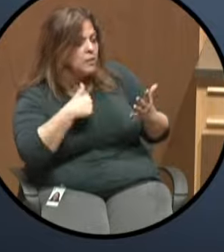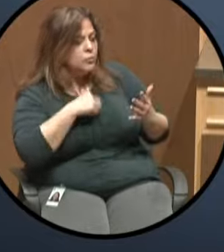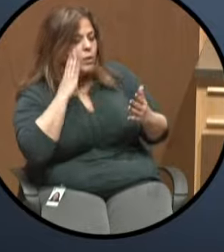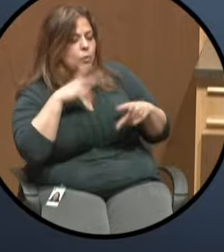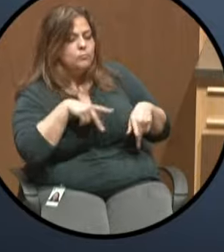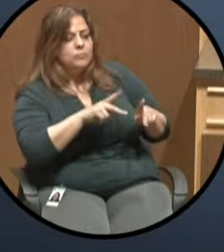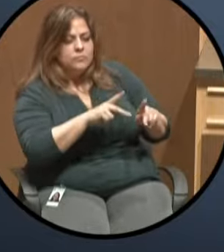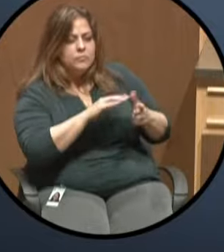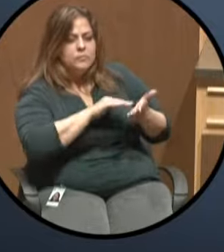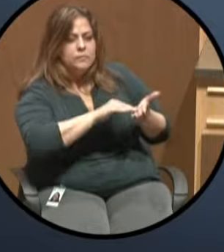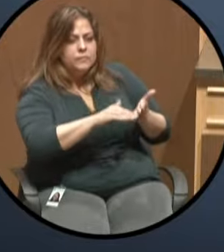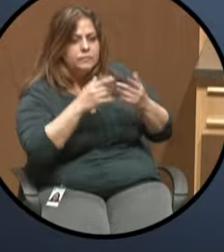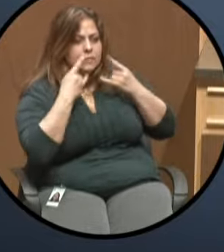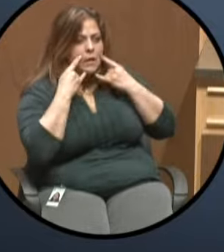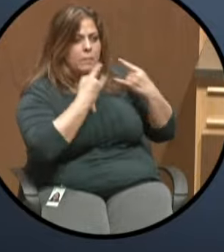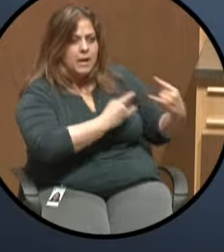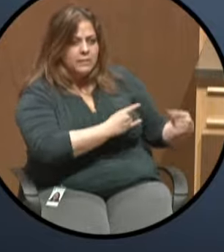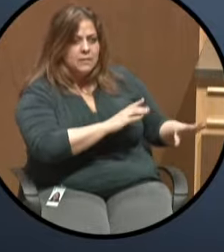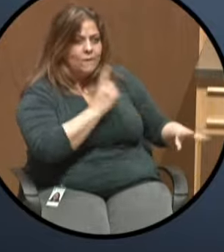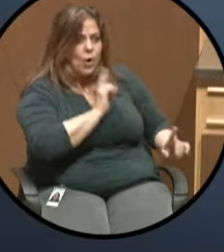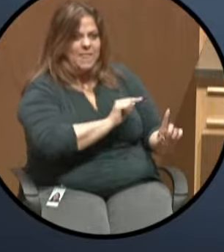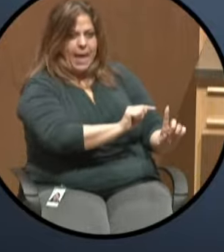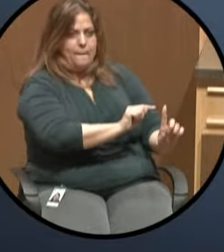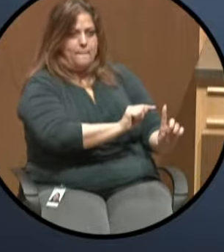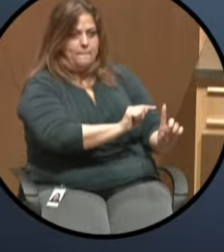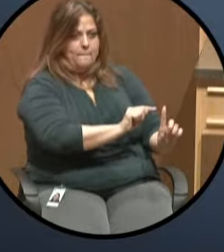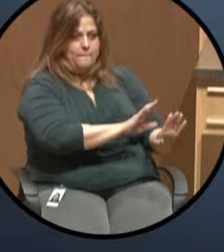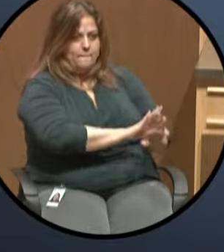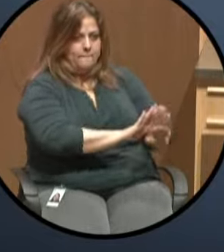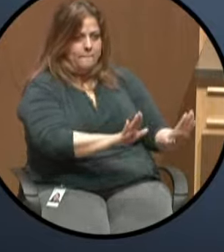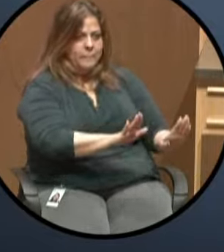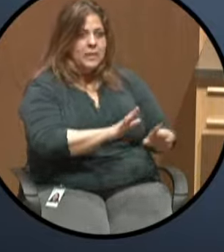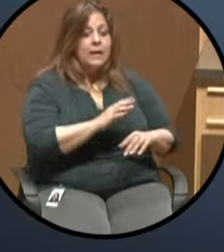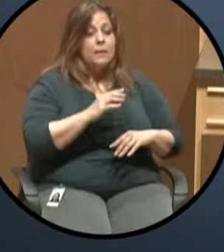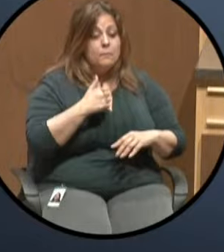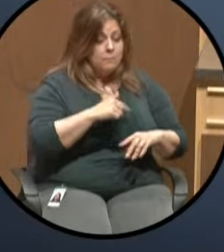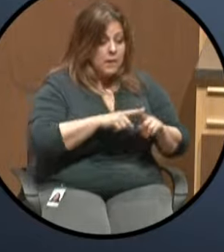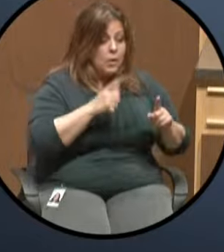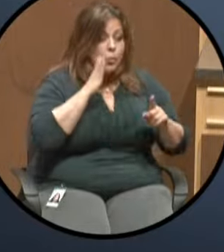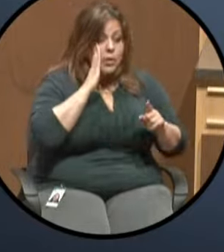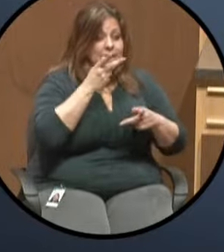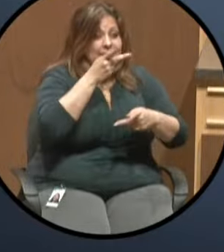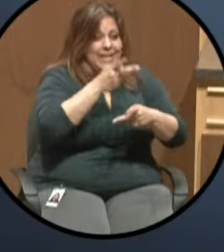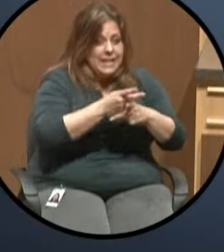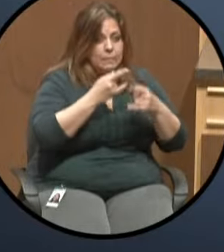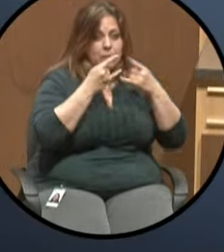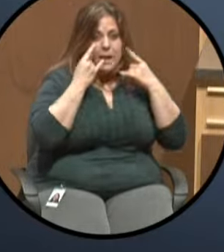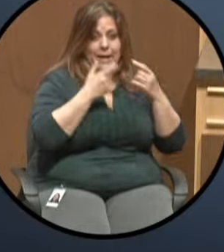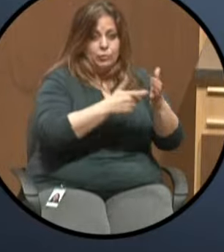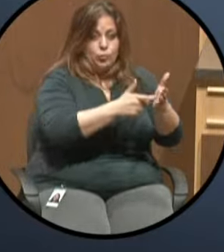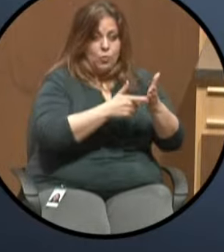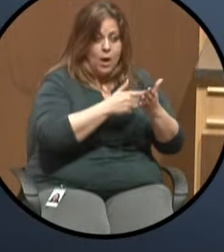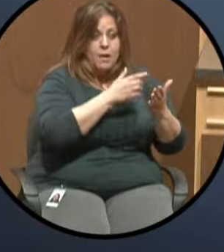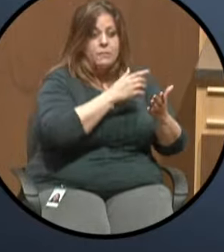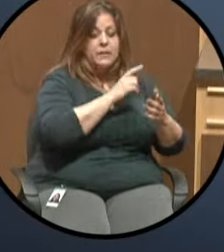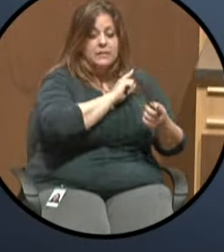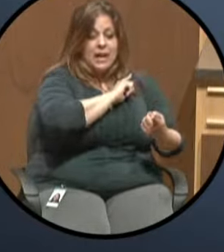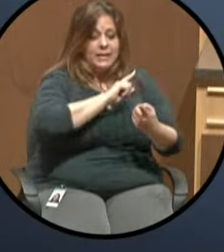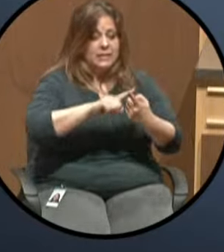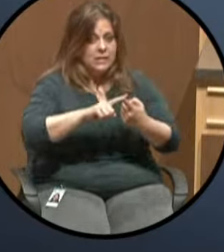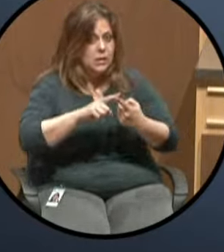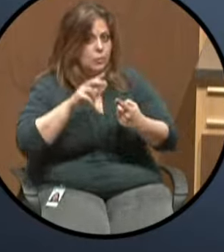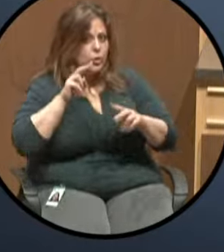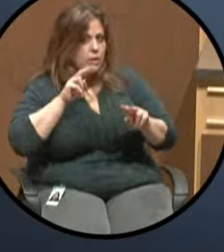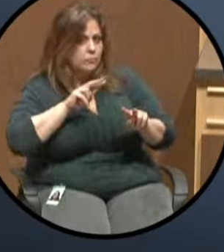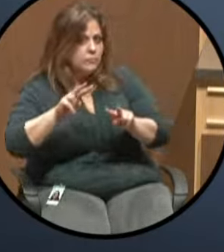adjunct right now until such time that they can be relaxed. And I'm looking forward to relaxing mask usage. I mean,